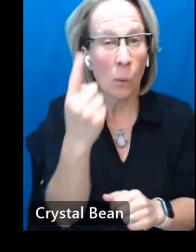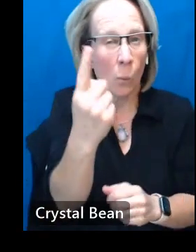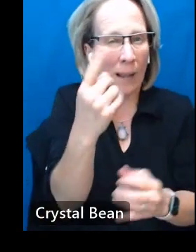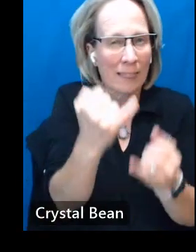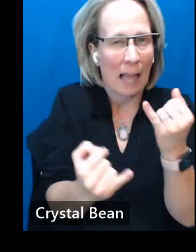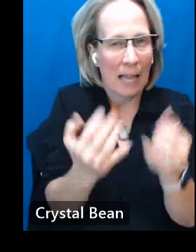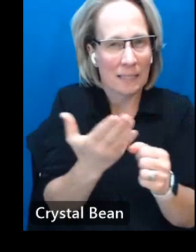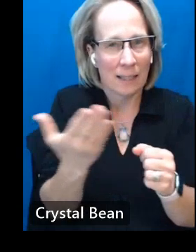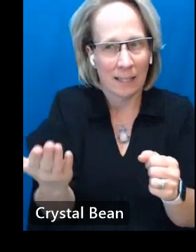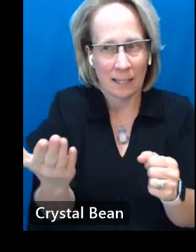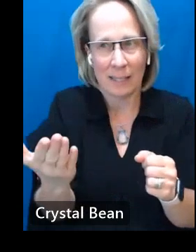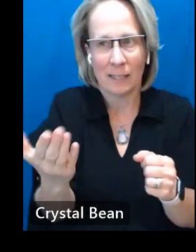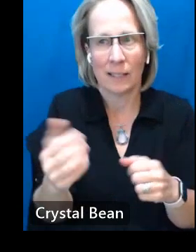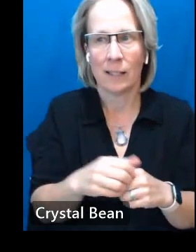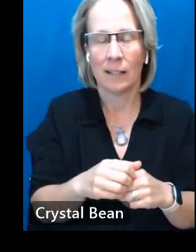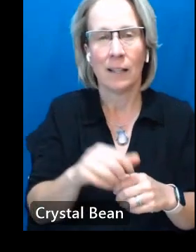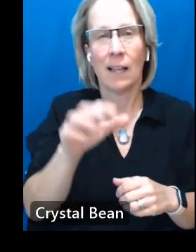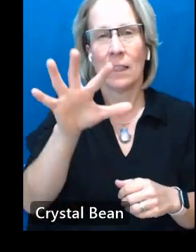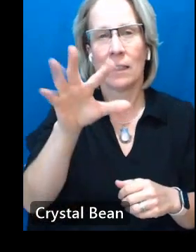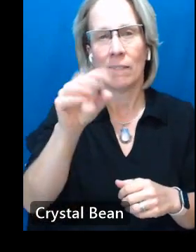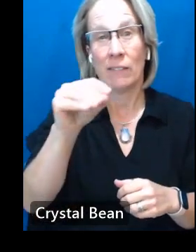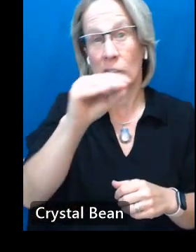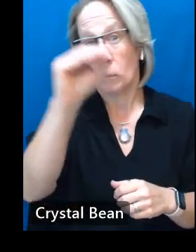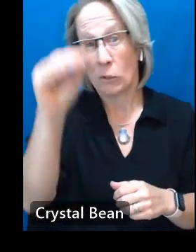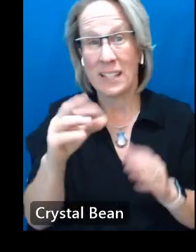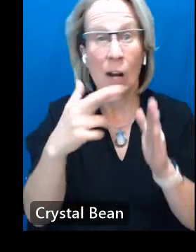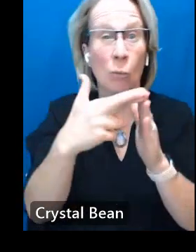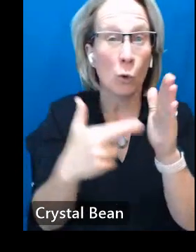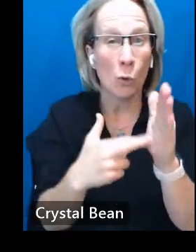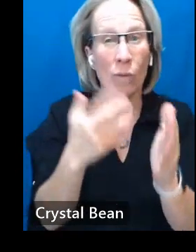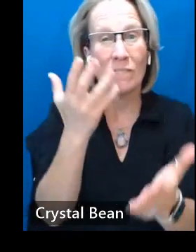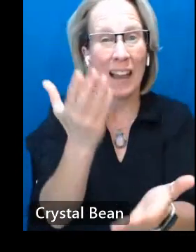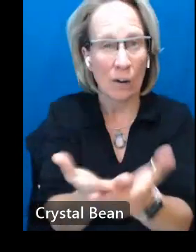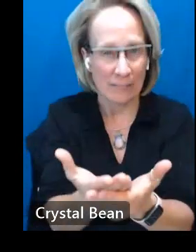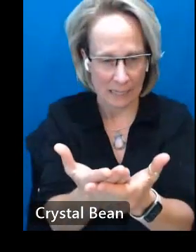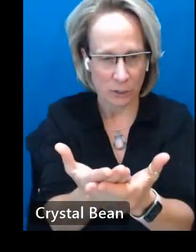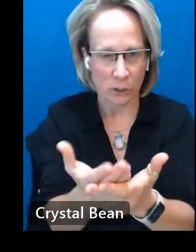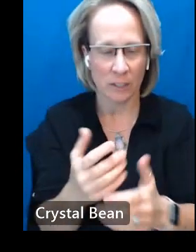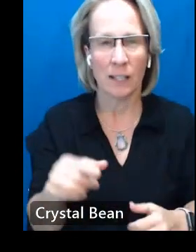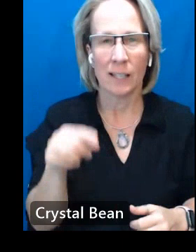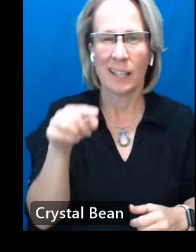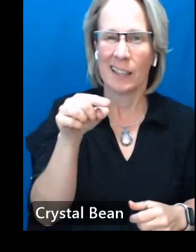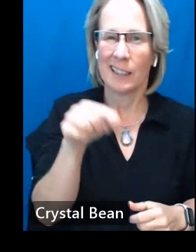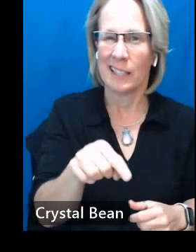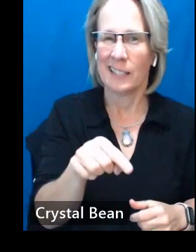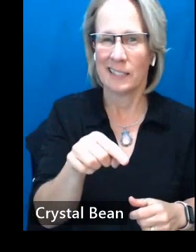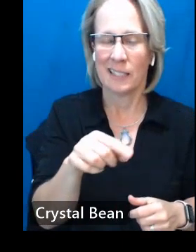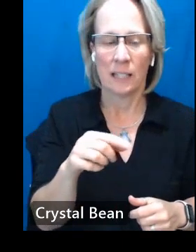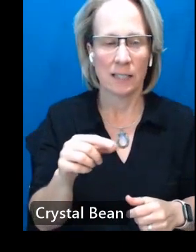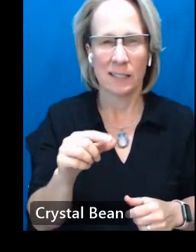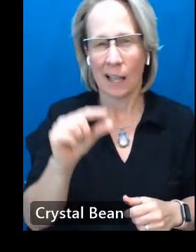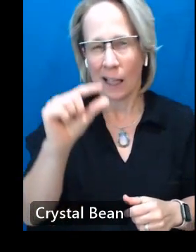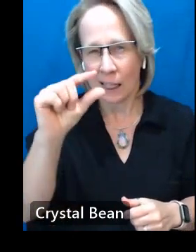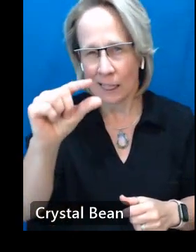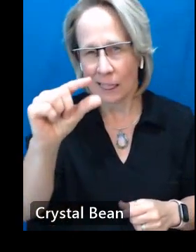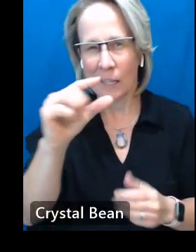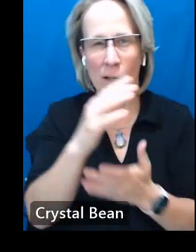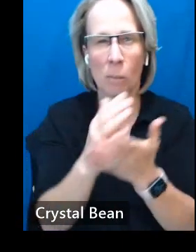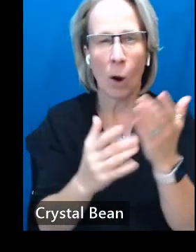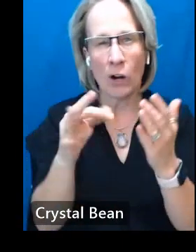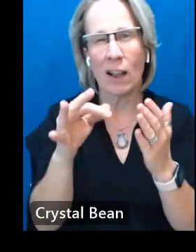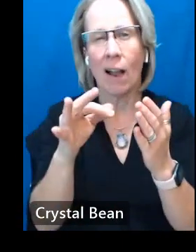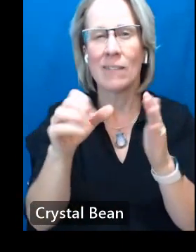the 50% rule verification. So this is a little chunk of the State Budget Act statutes. You can